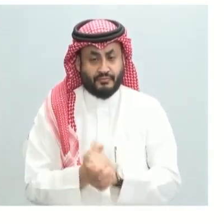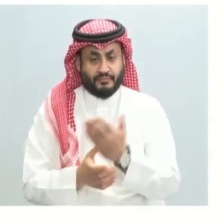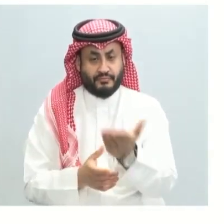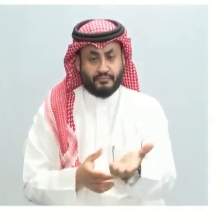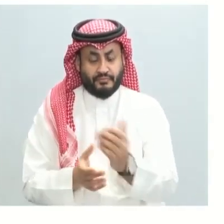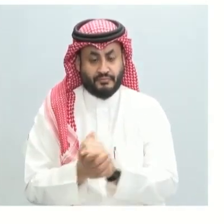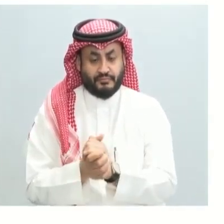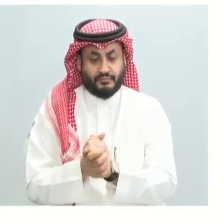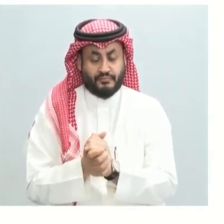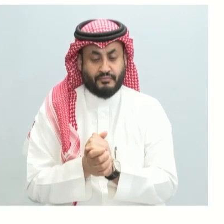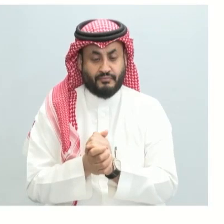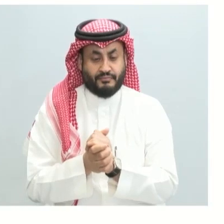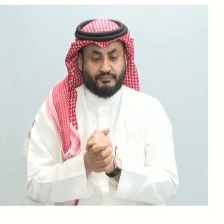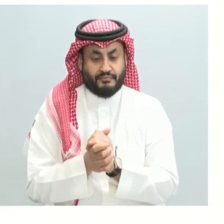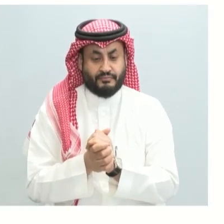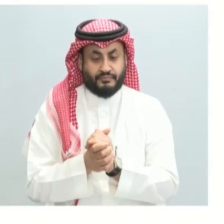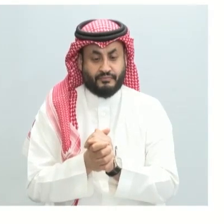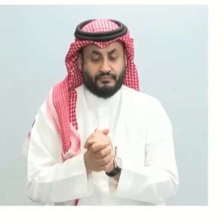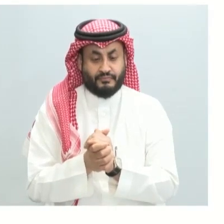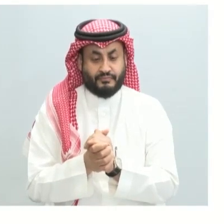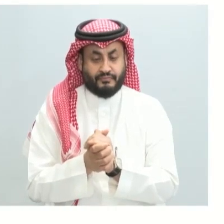Al-Aqil. So let's begin.